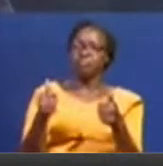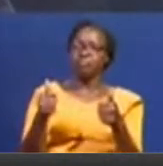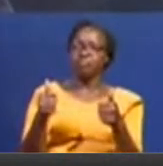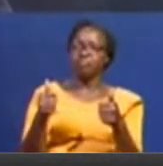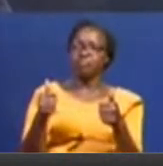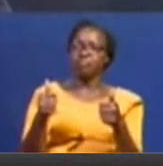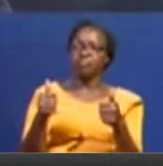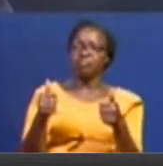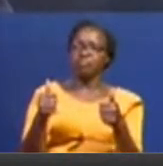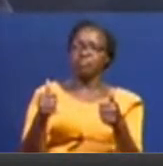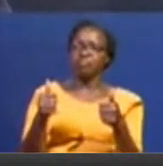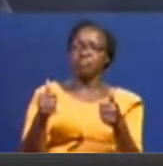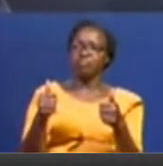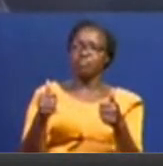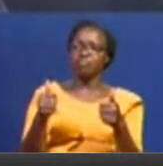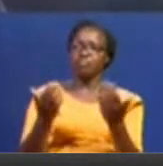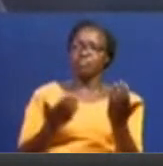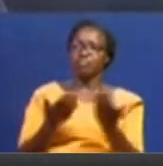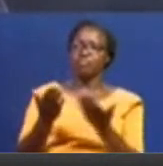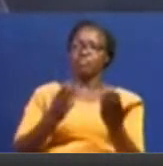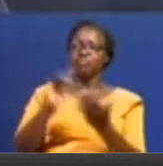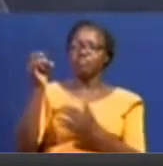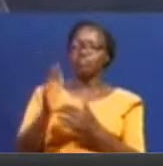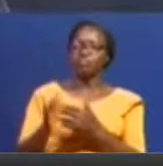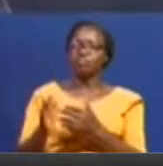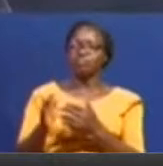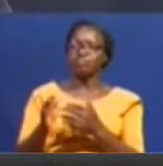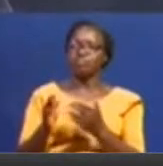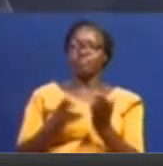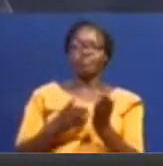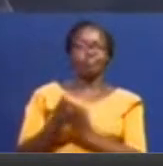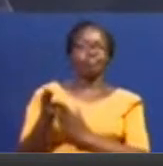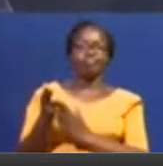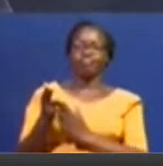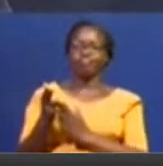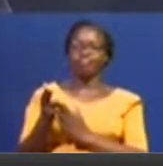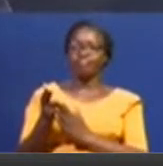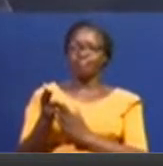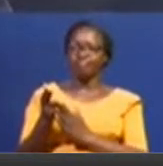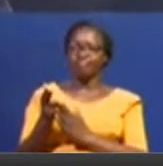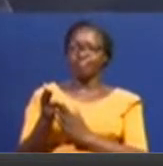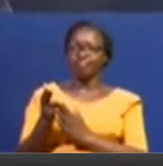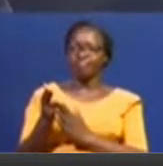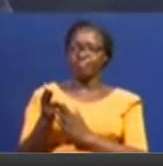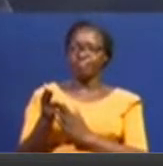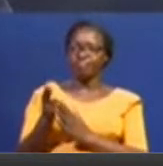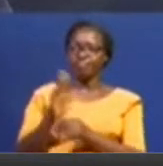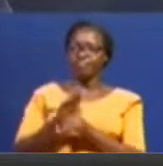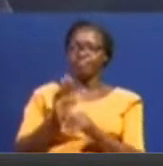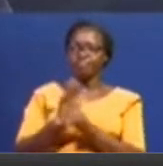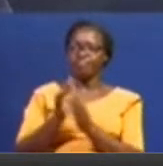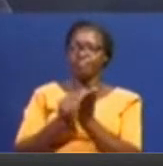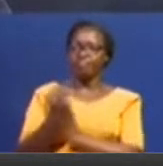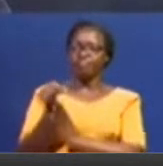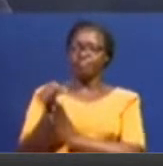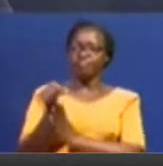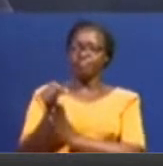to serve the people of Kenya diligently and with a lot of